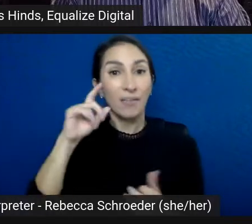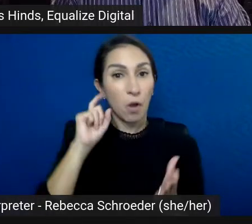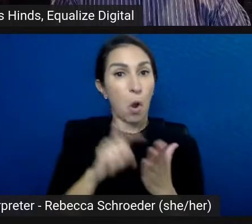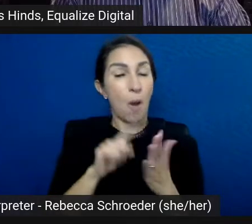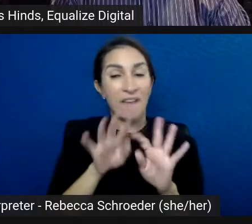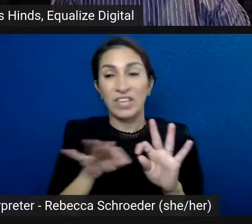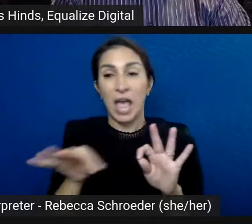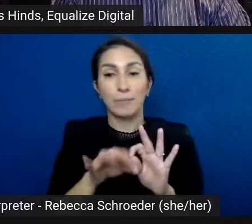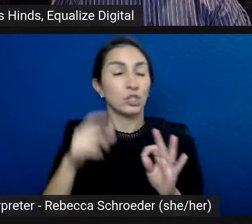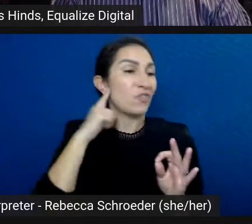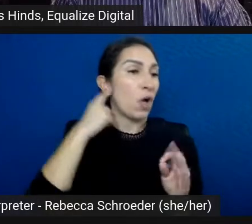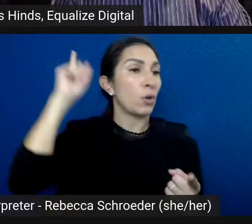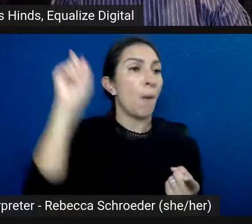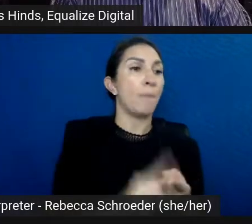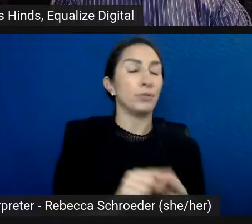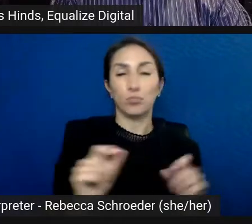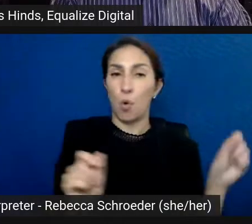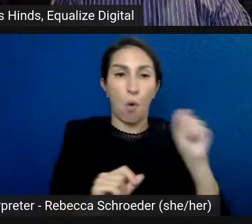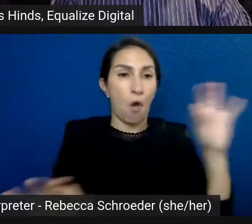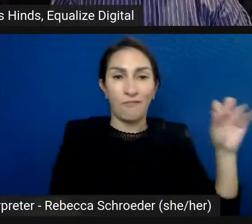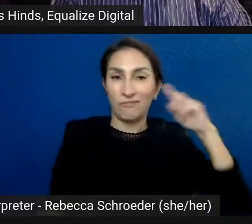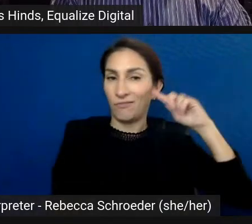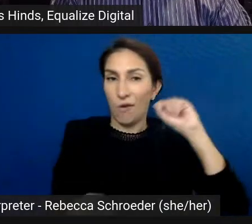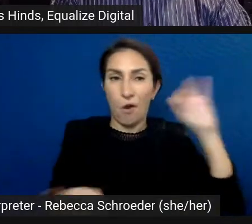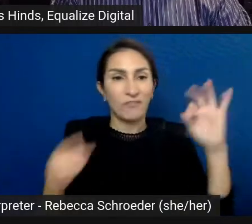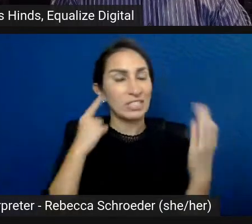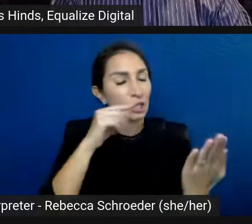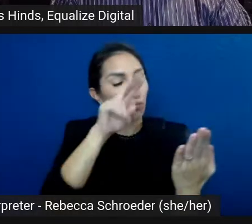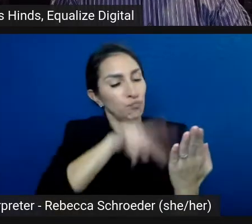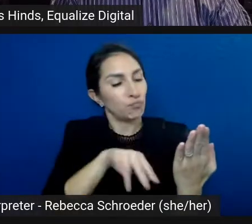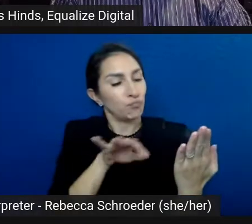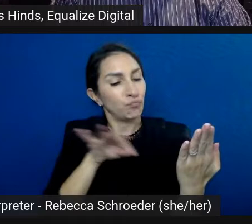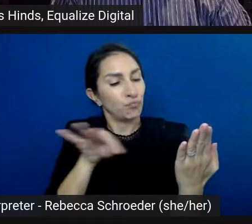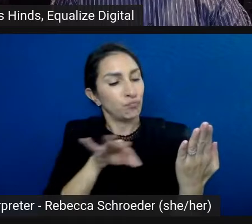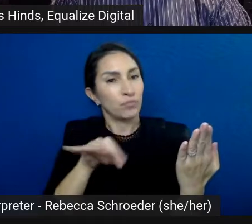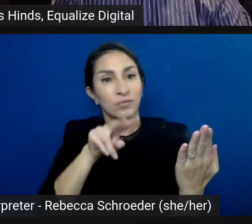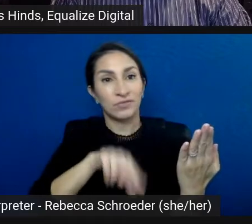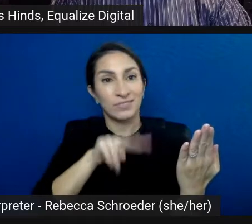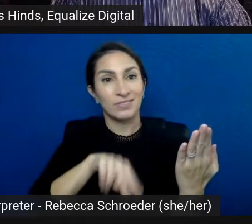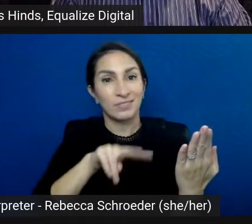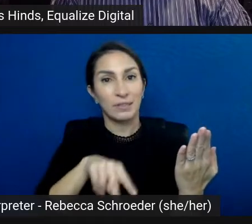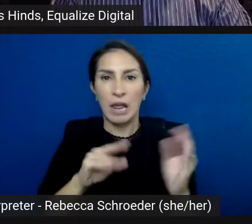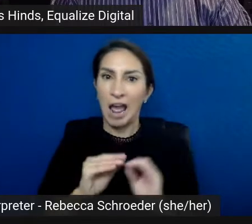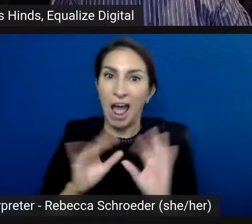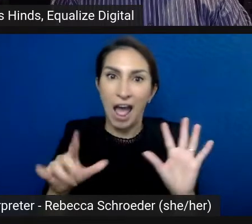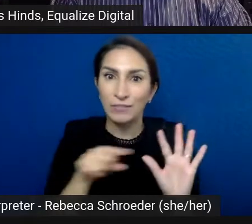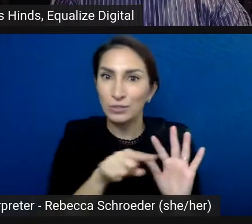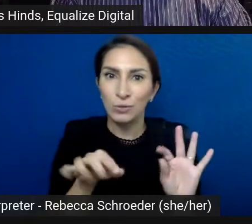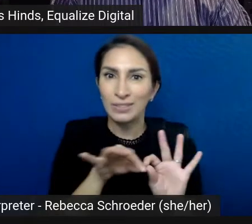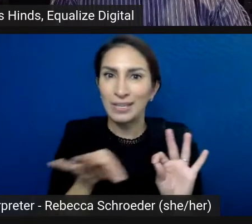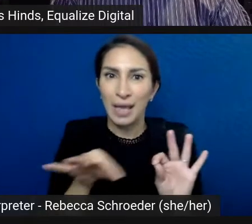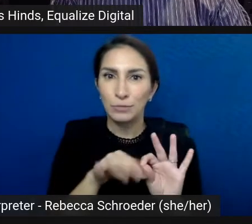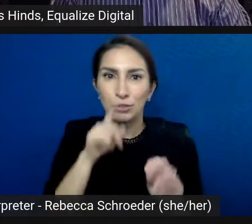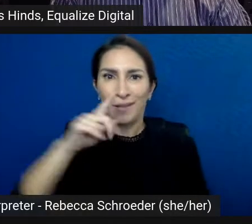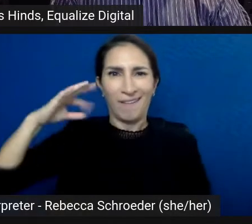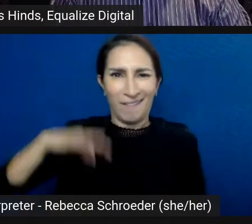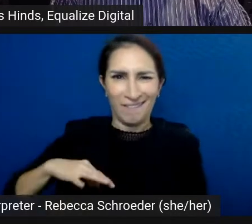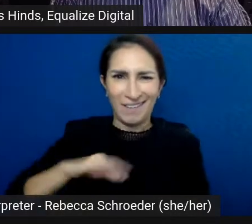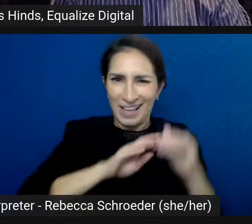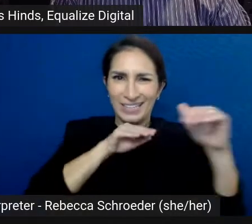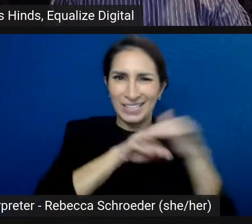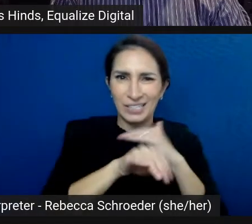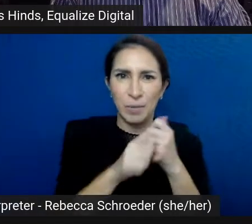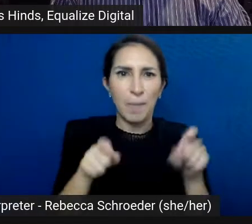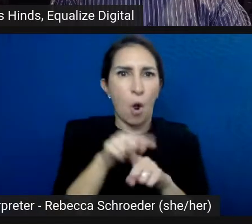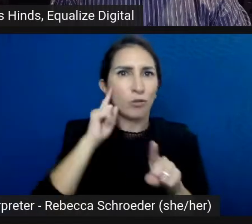keep my volume down and still get it, right? Obviously, those captions double as an accessibility feature, but in that case,